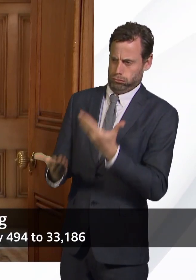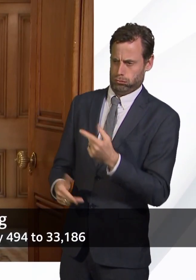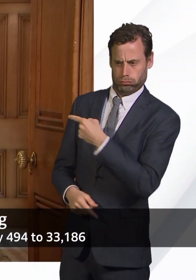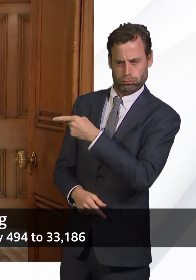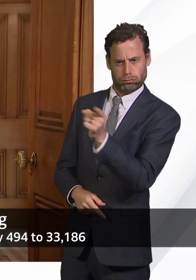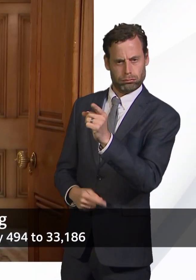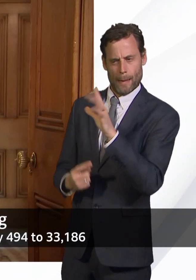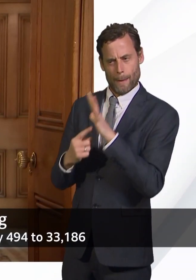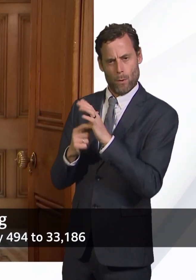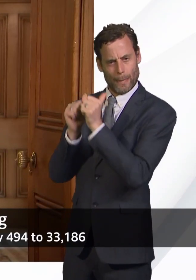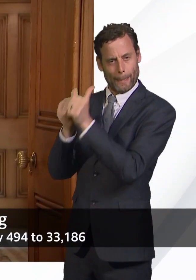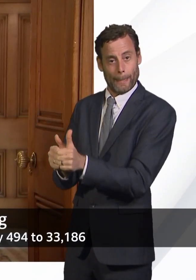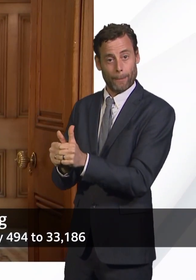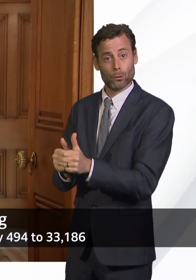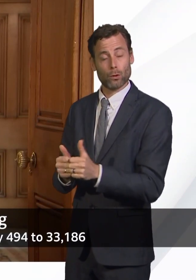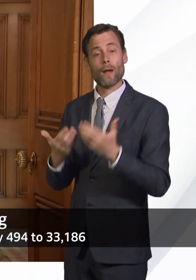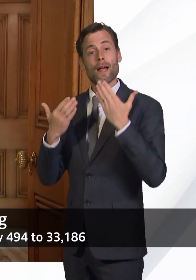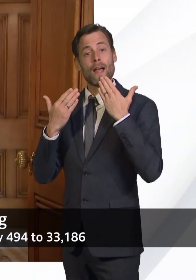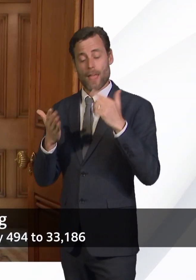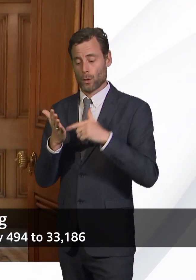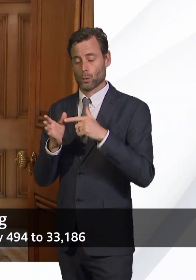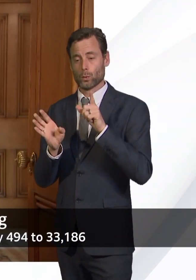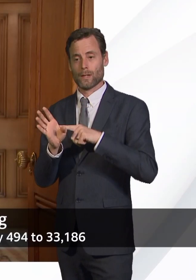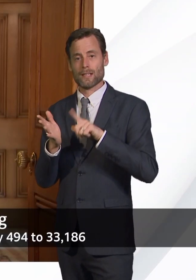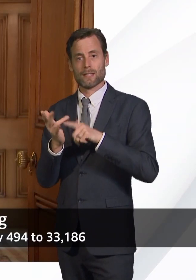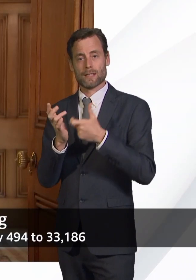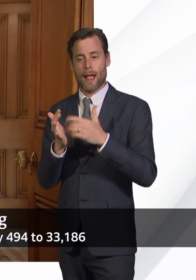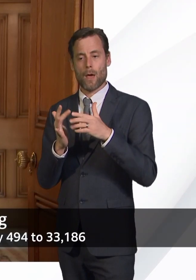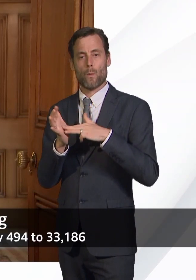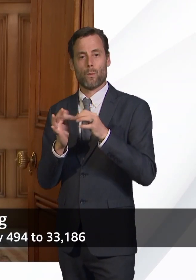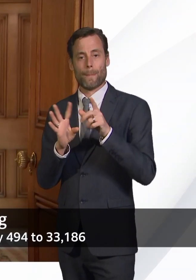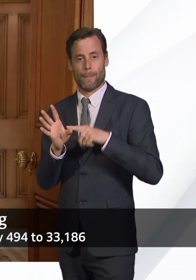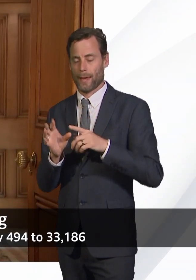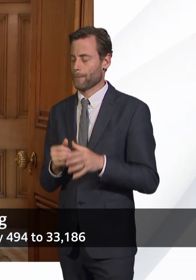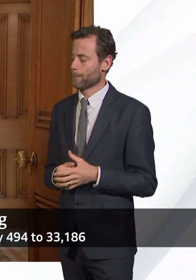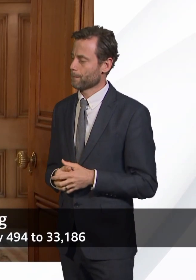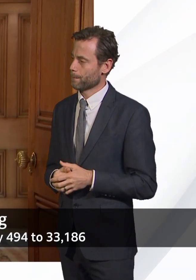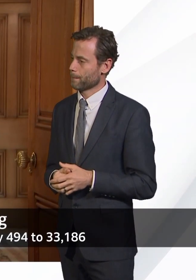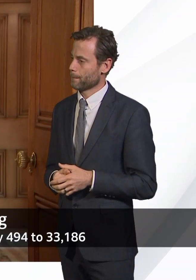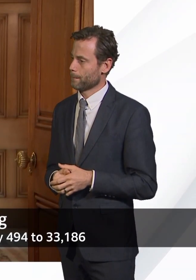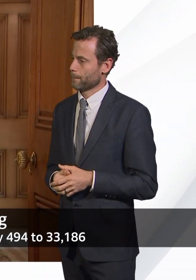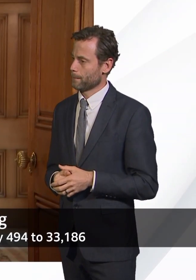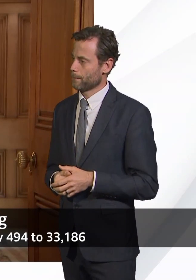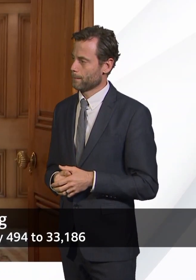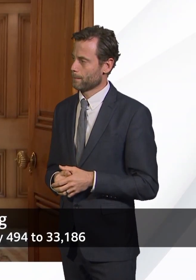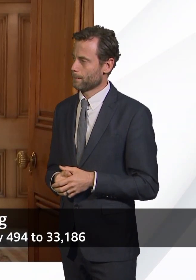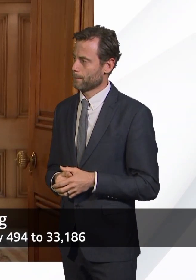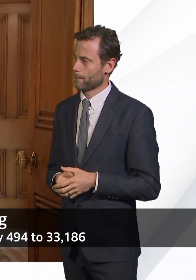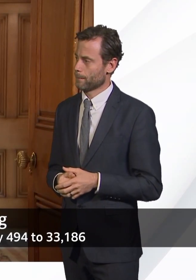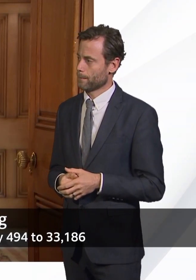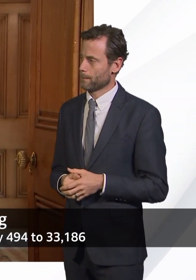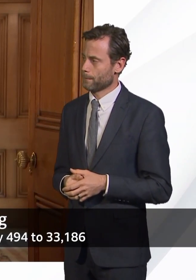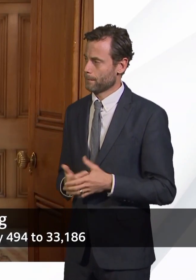across the country. So thank you to them. It's also time that the planning system makes more